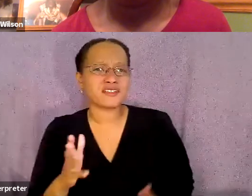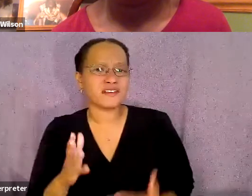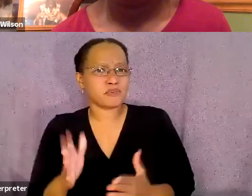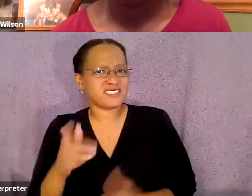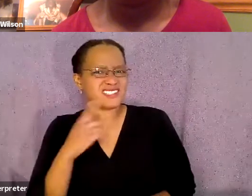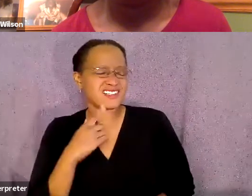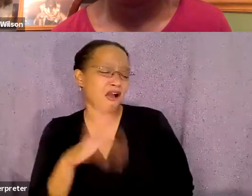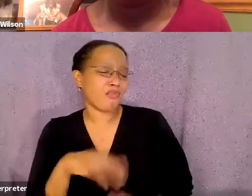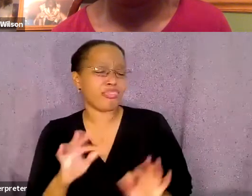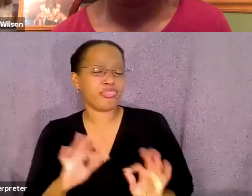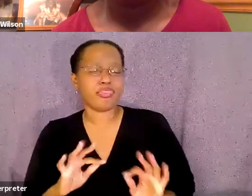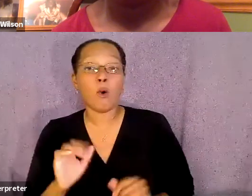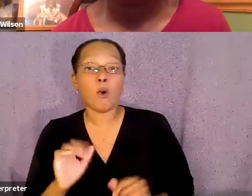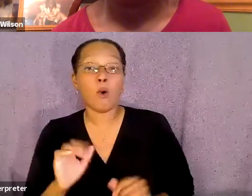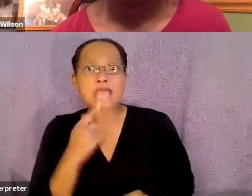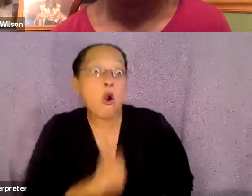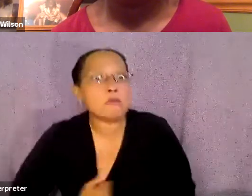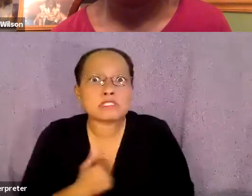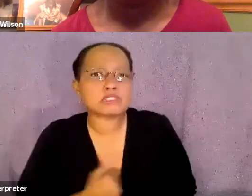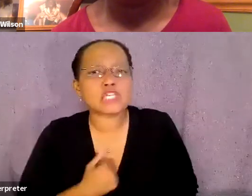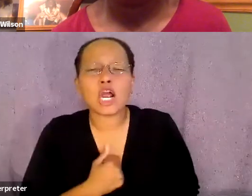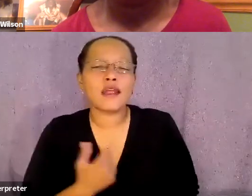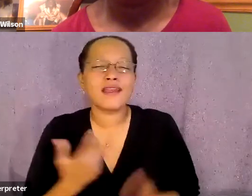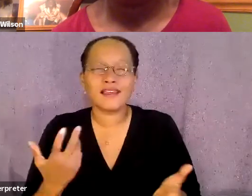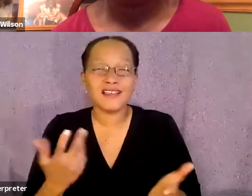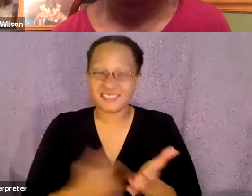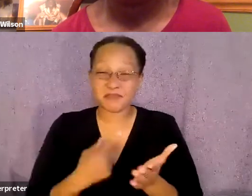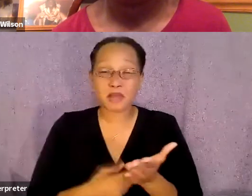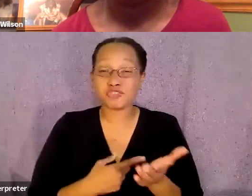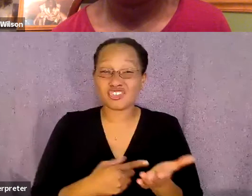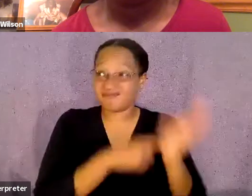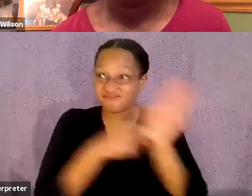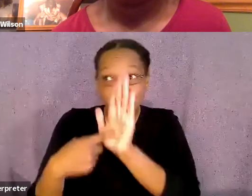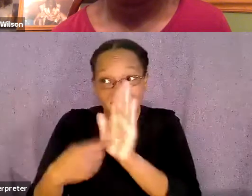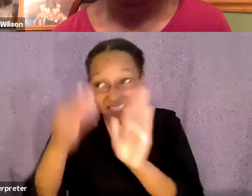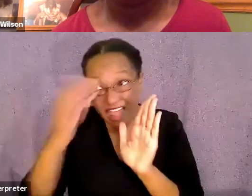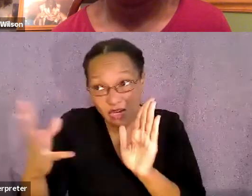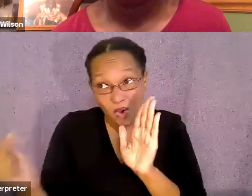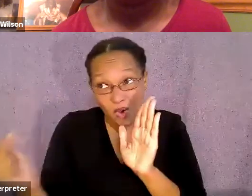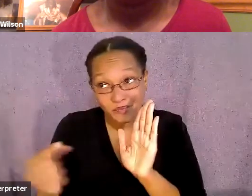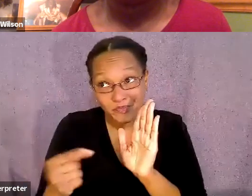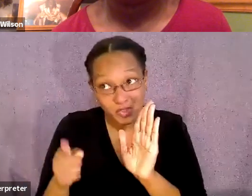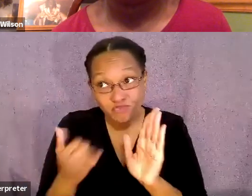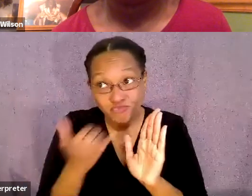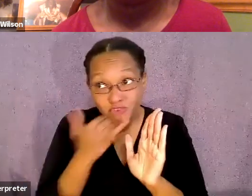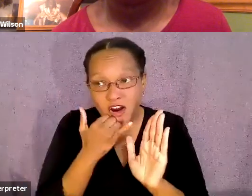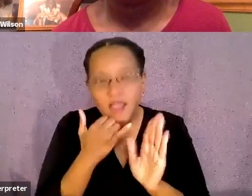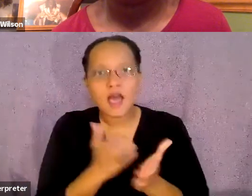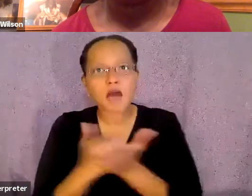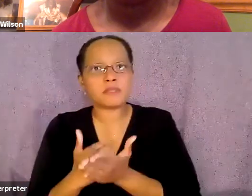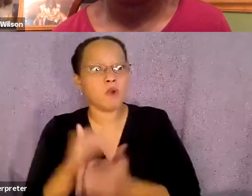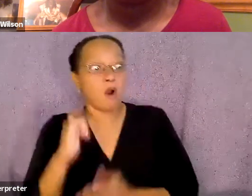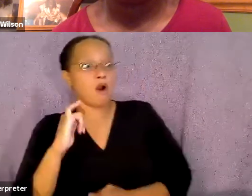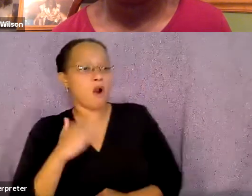so sorry. Sometimes bringing things to people's attention really gets them to know like, hey, that's not okay. Because some people